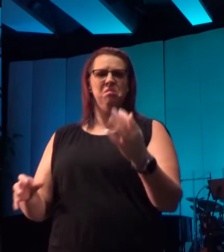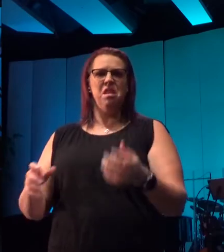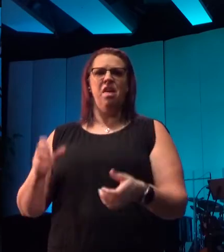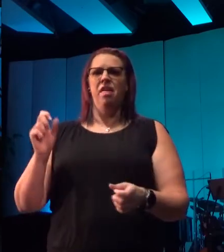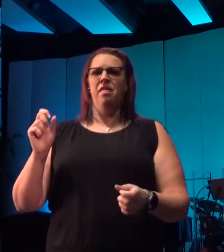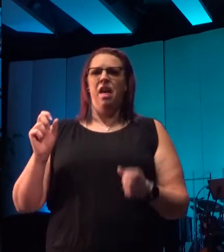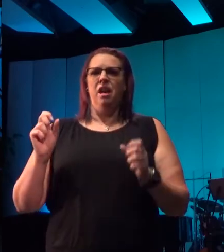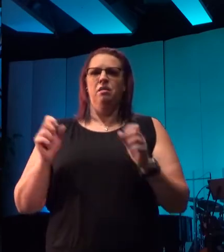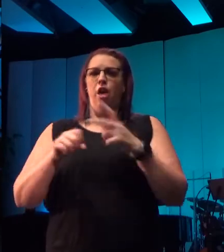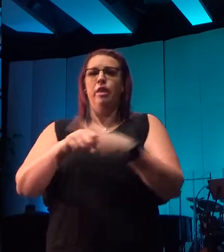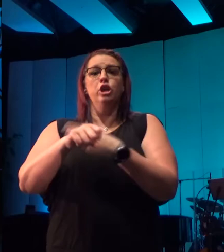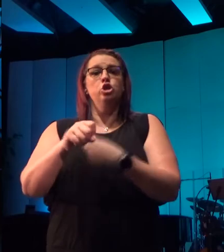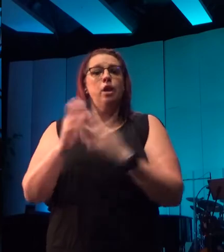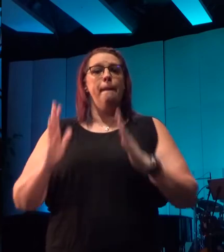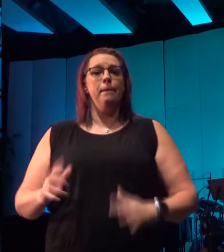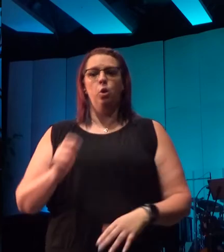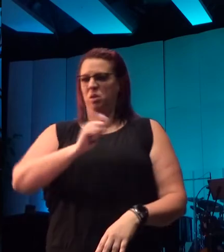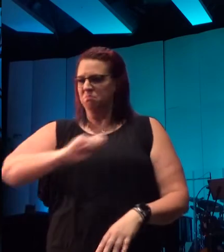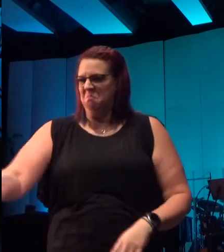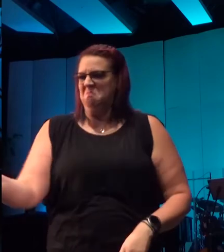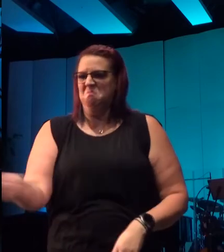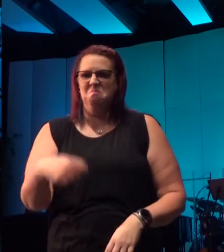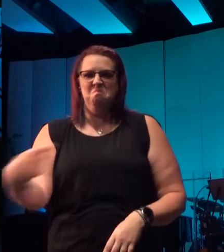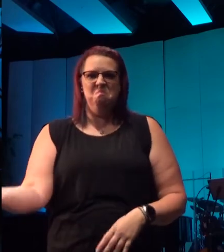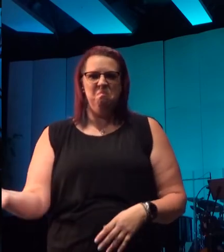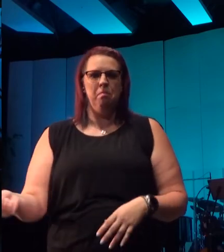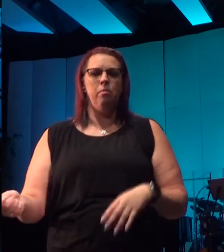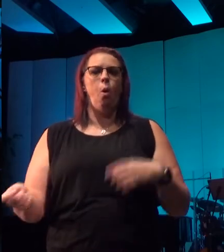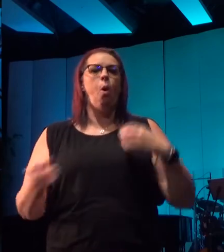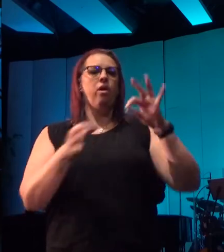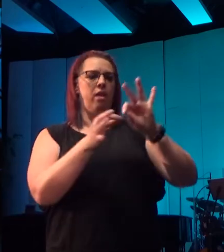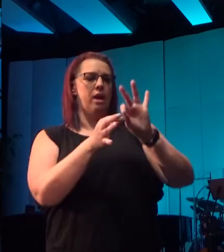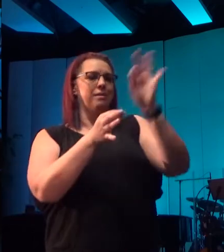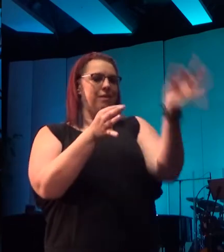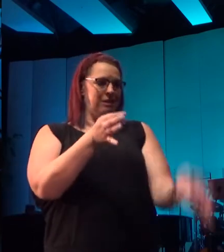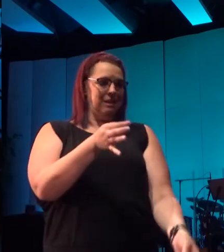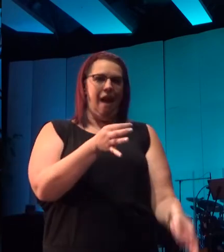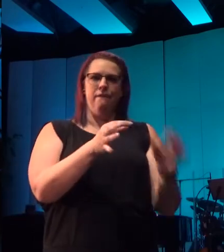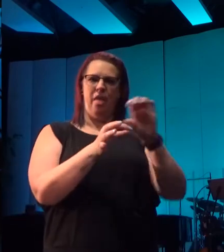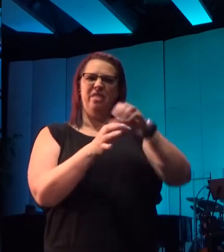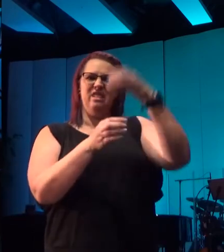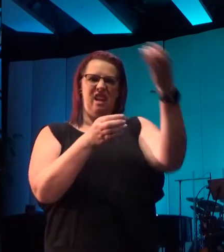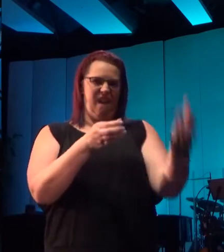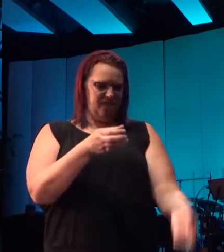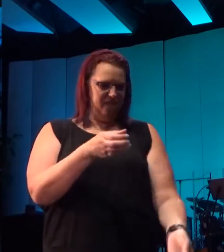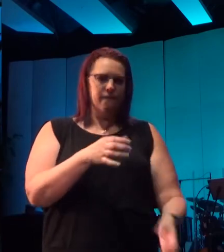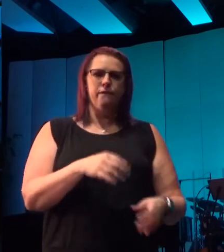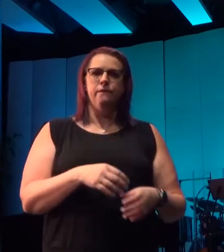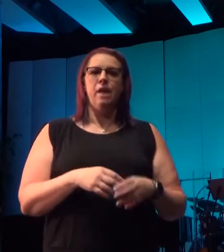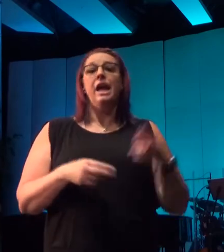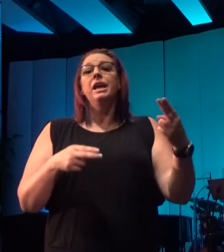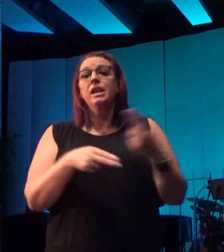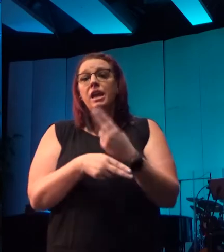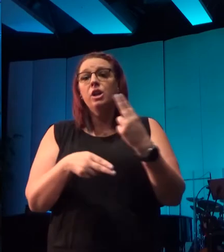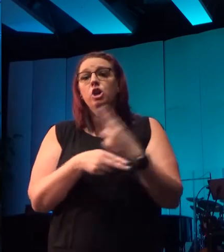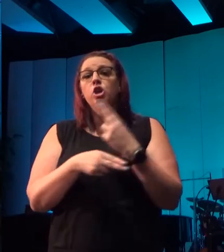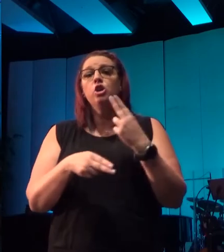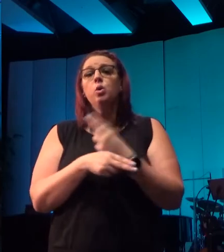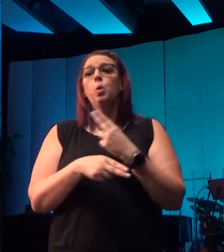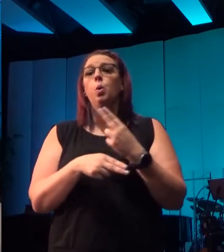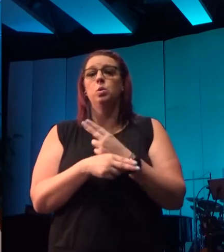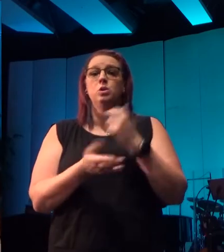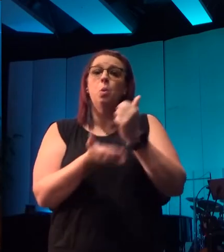with a hook on the end, the shepherd's crook, that the shepherd would use to rescue a sheep if it was wobbling on